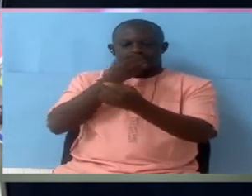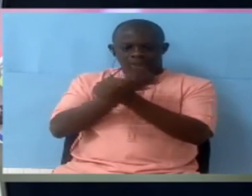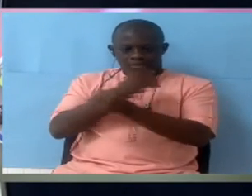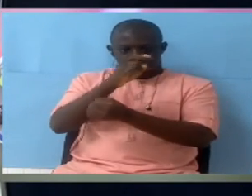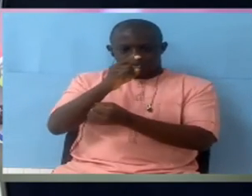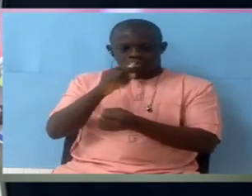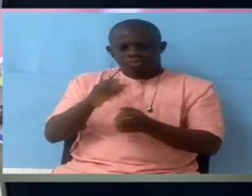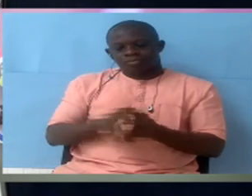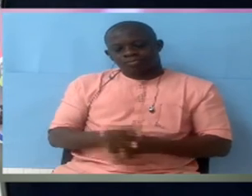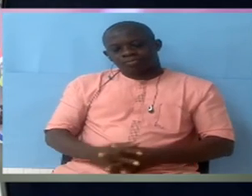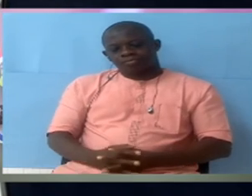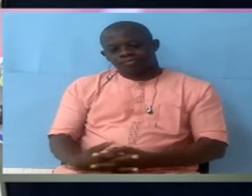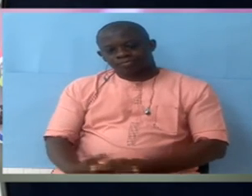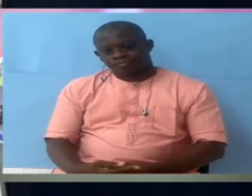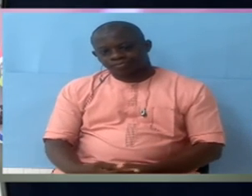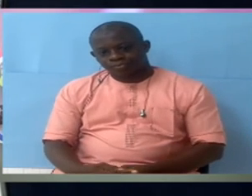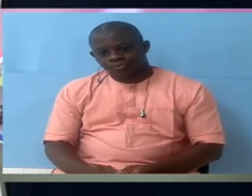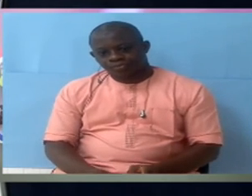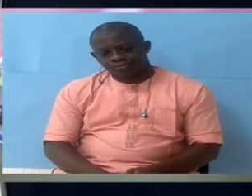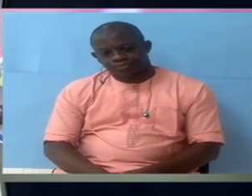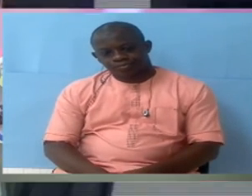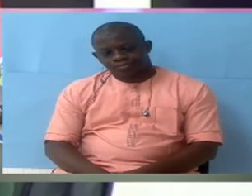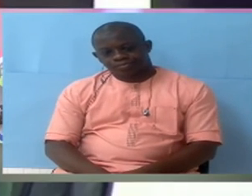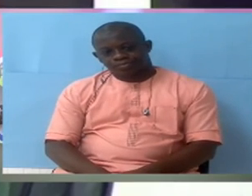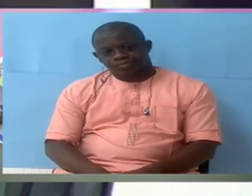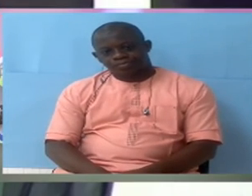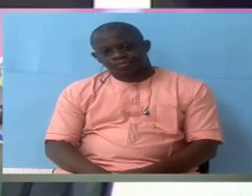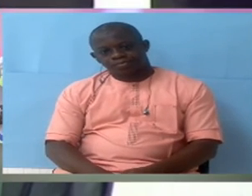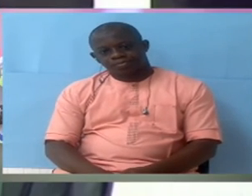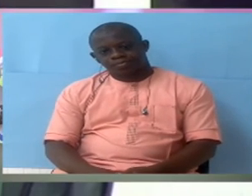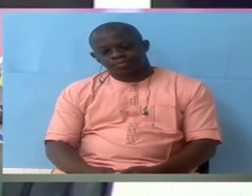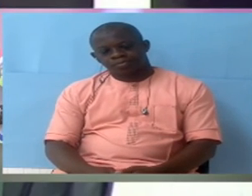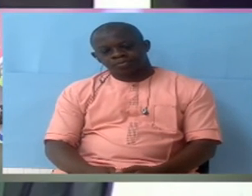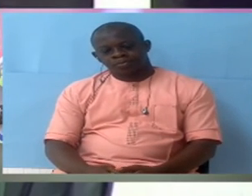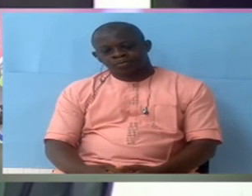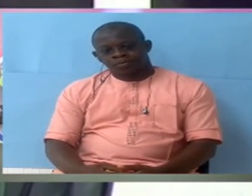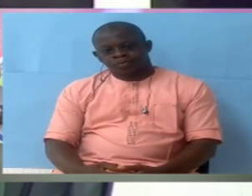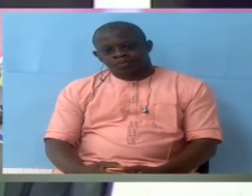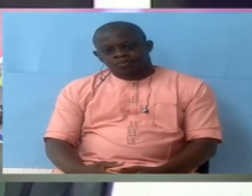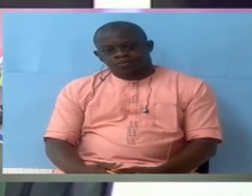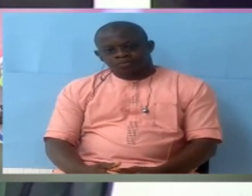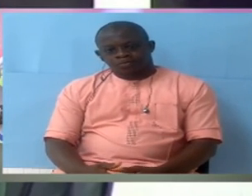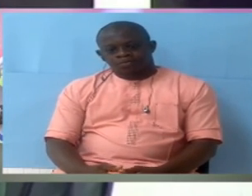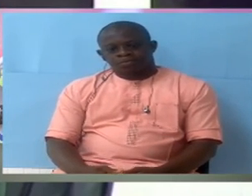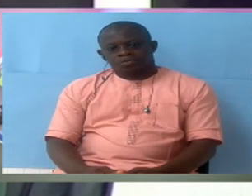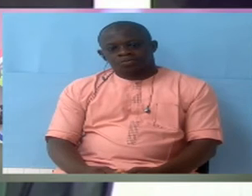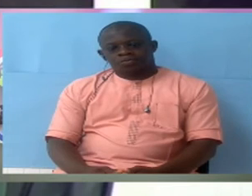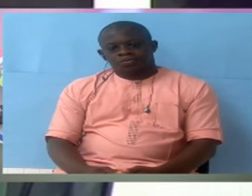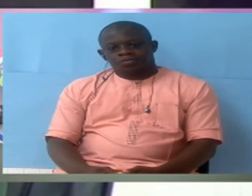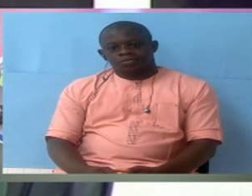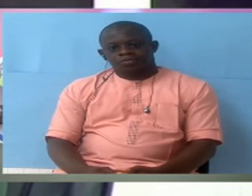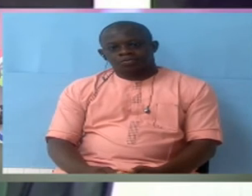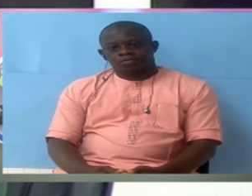sentencing. Ganna biñ la taje fofu ak ganna buñ la teje. After we went to court